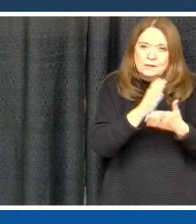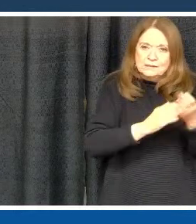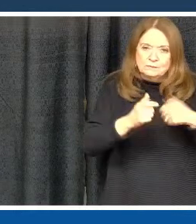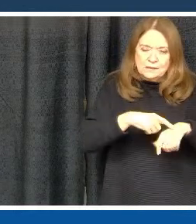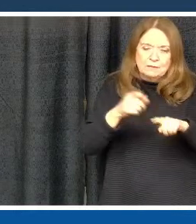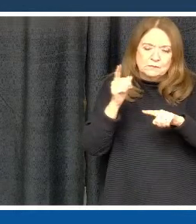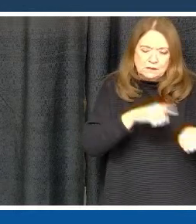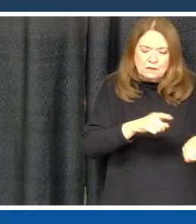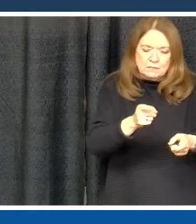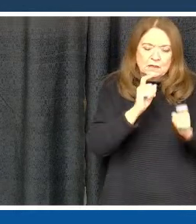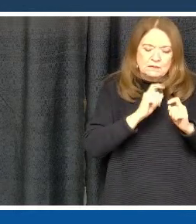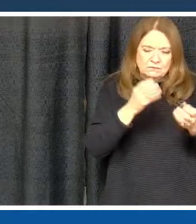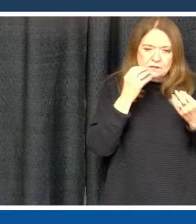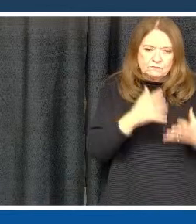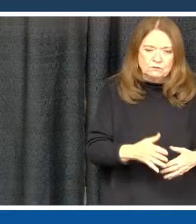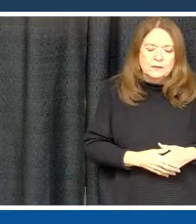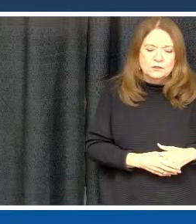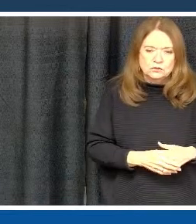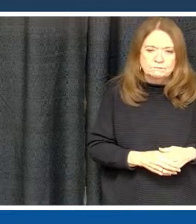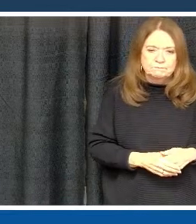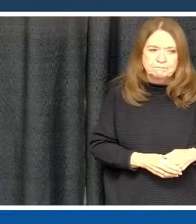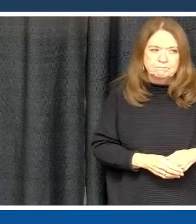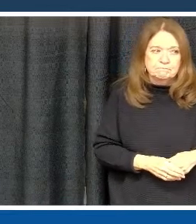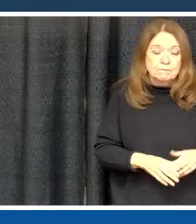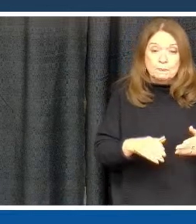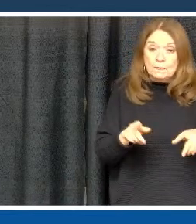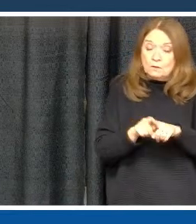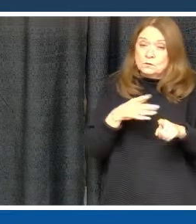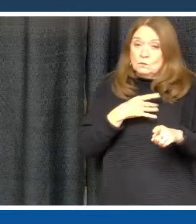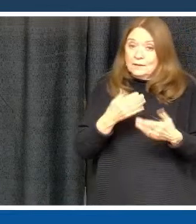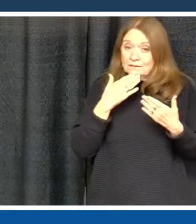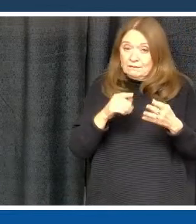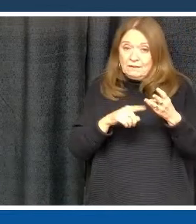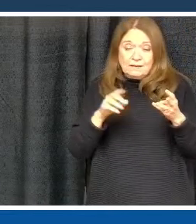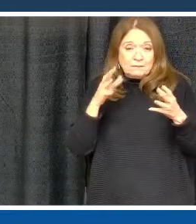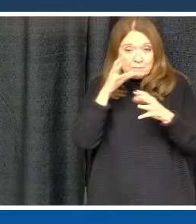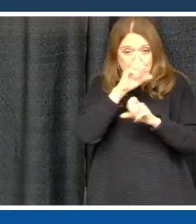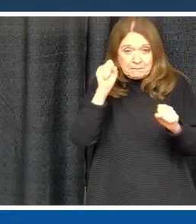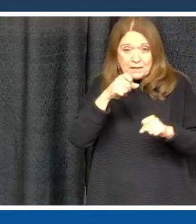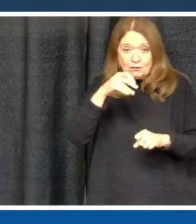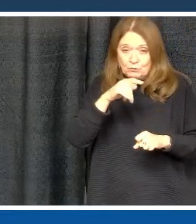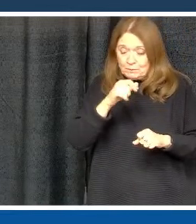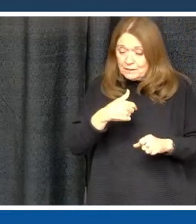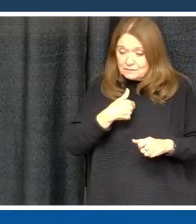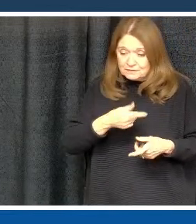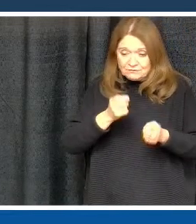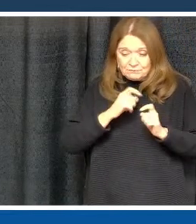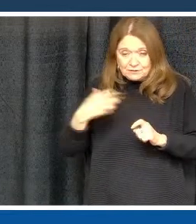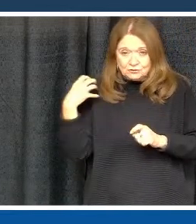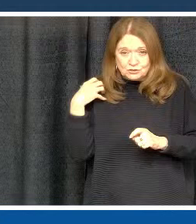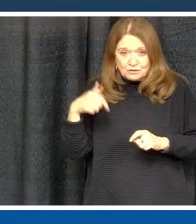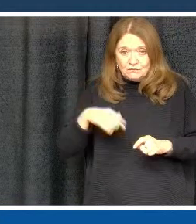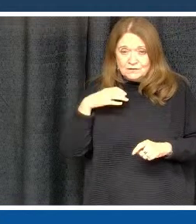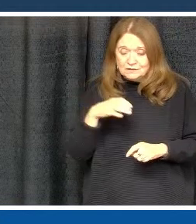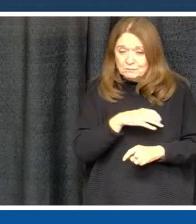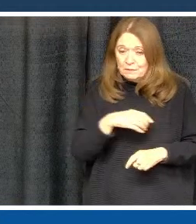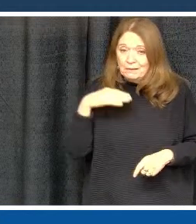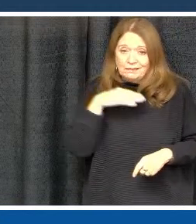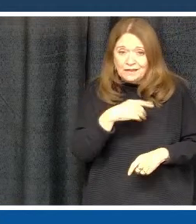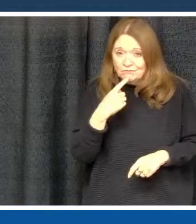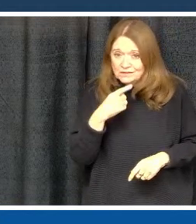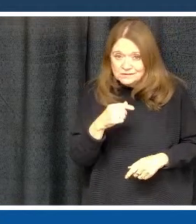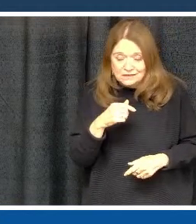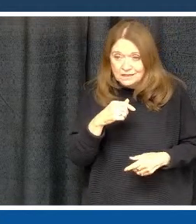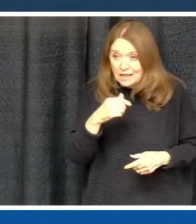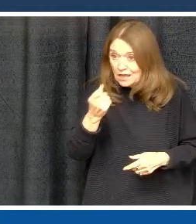and give us some information. I'd also like to thank Mayor Pitts for the opportunity to chair this committee. I'd be lying if I said I knew how involved this